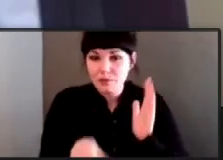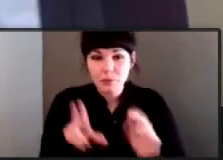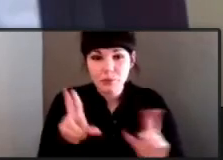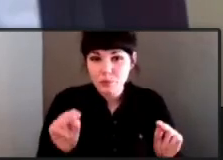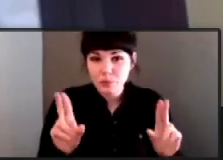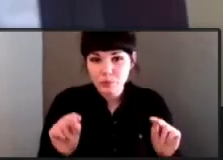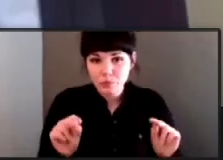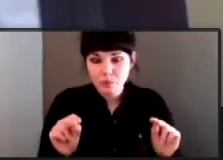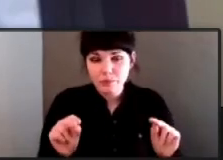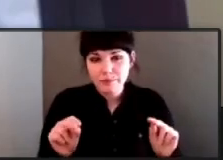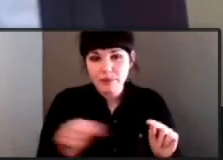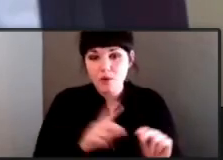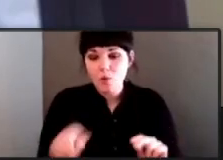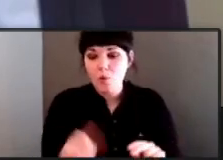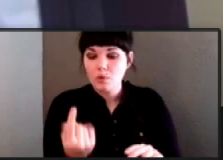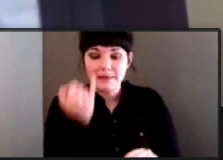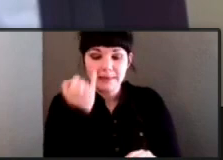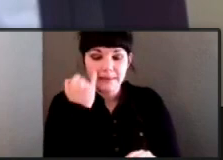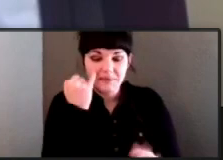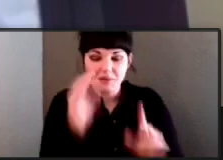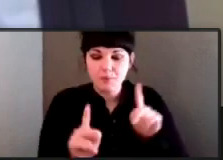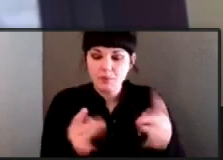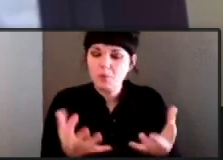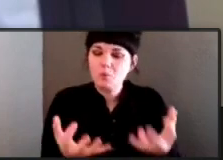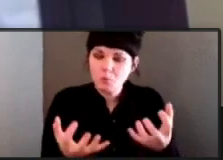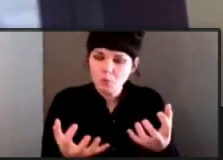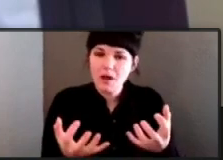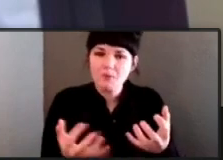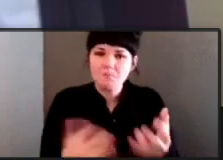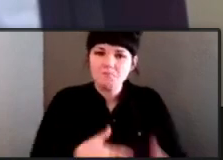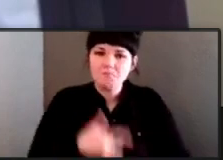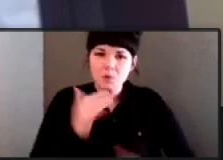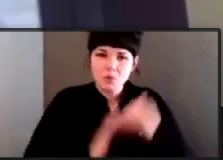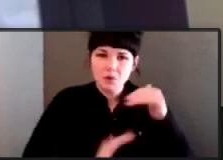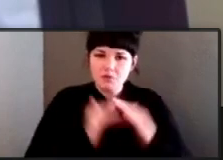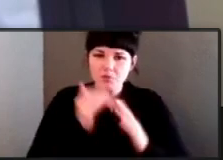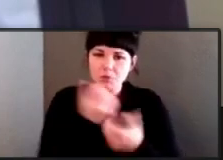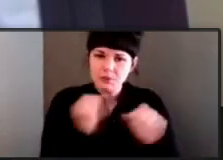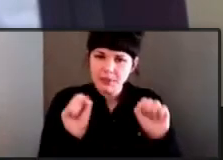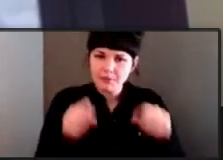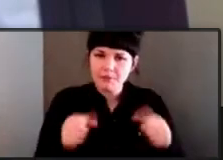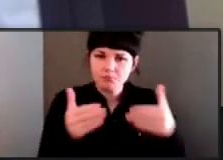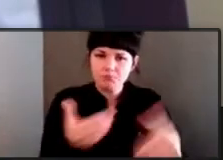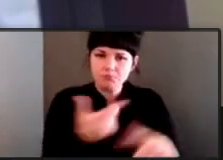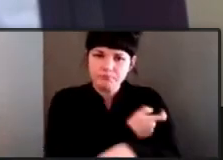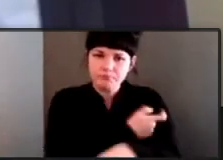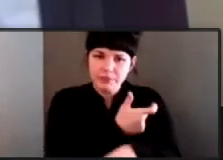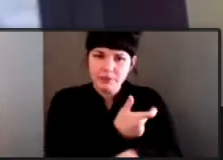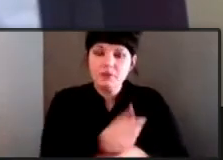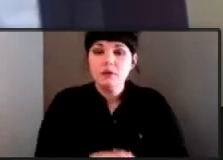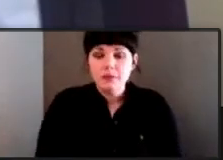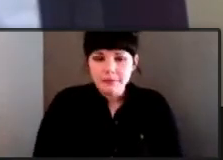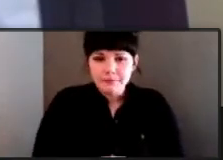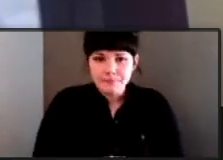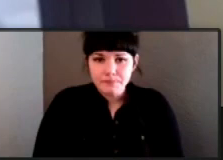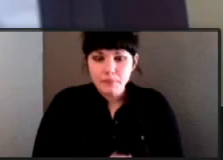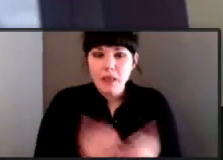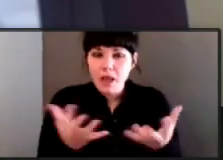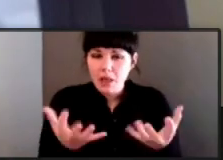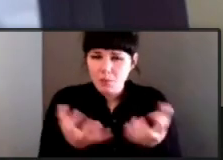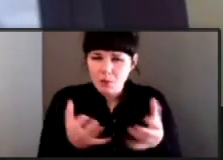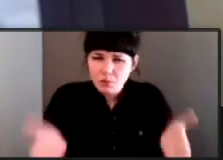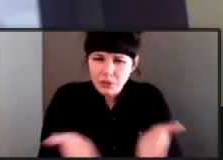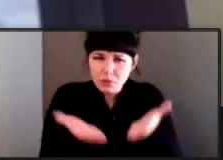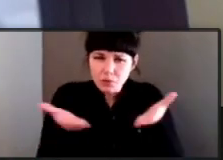it. And I would encourage our education community just to get as much education as they can about